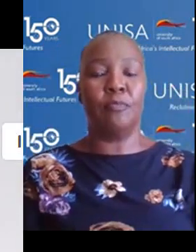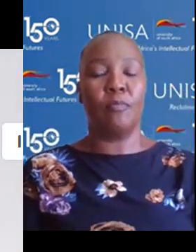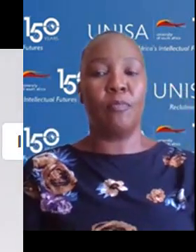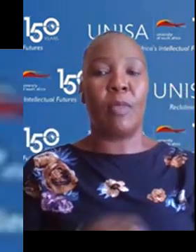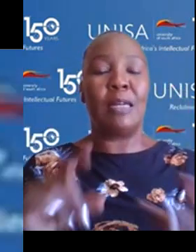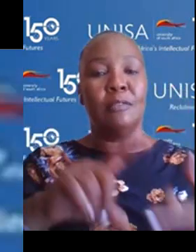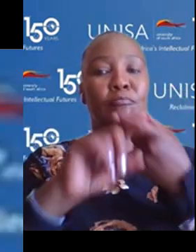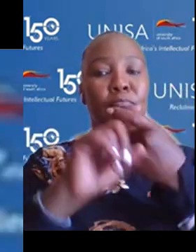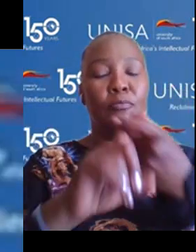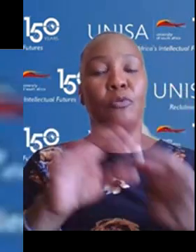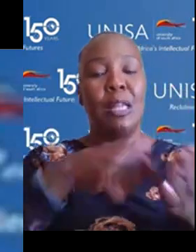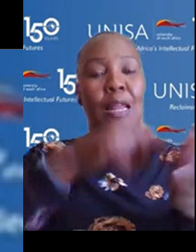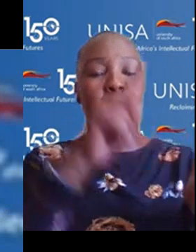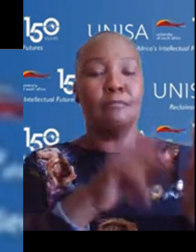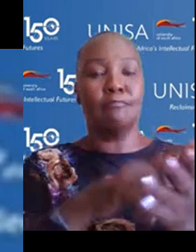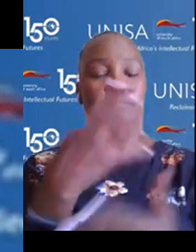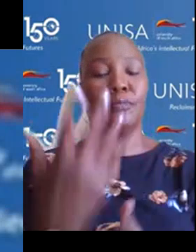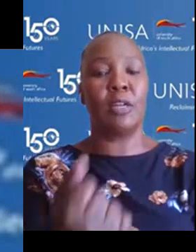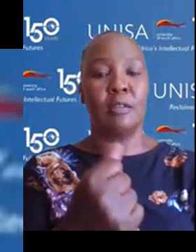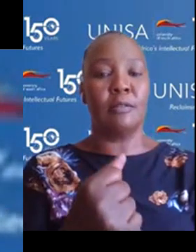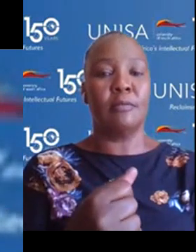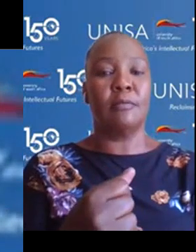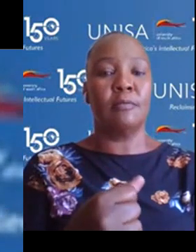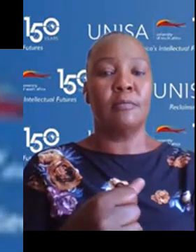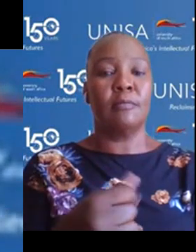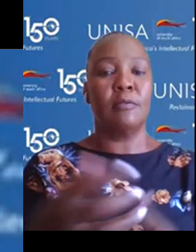depending on what license you have, you can download